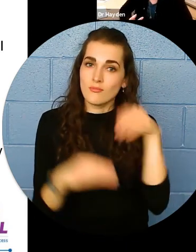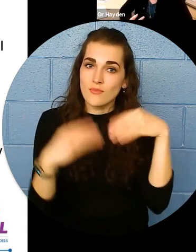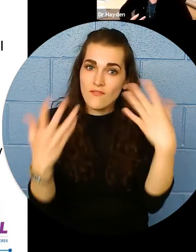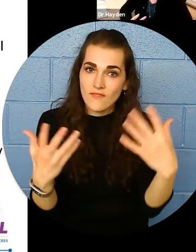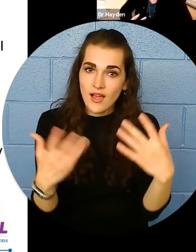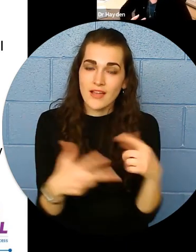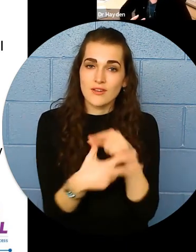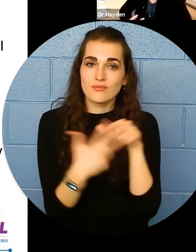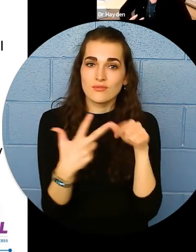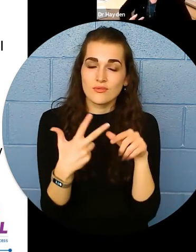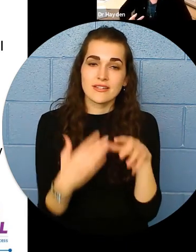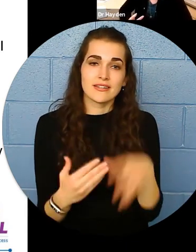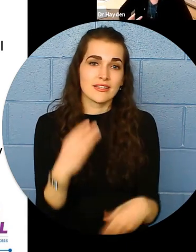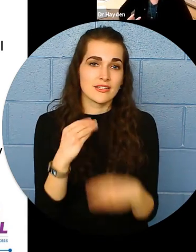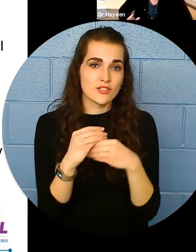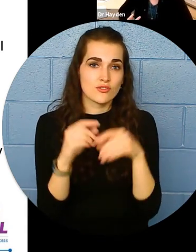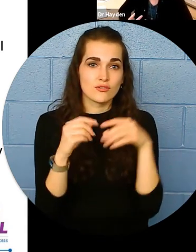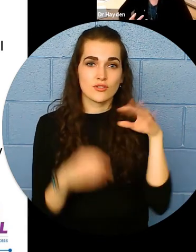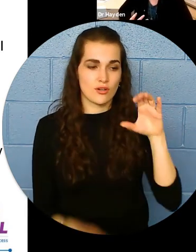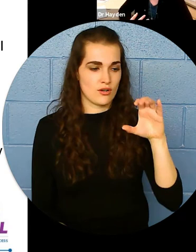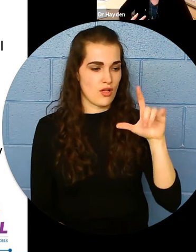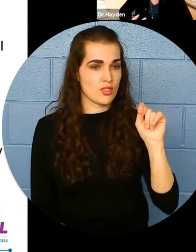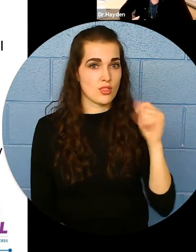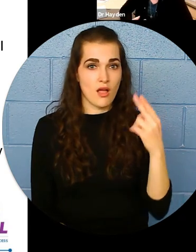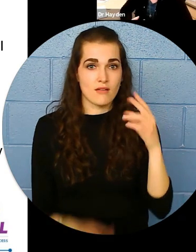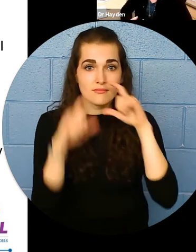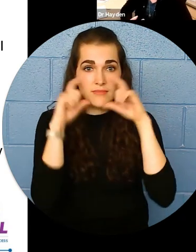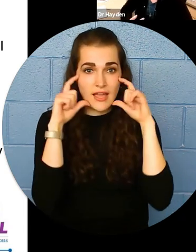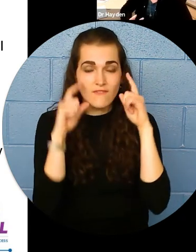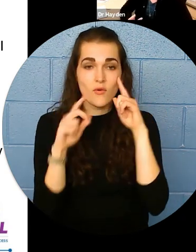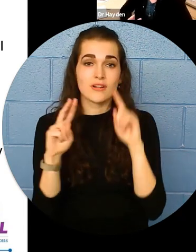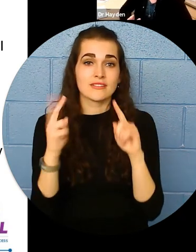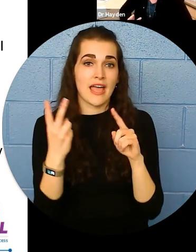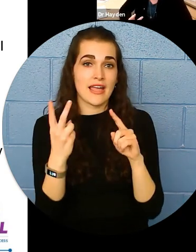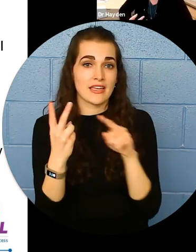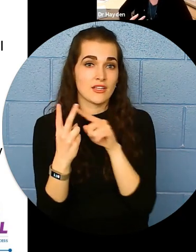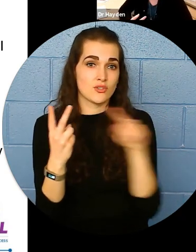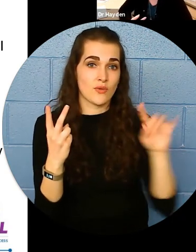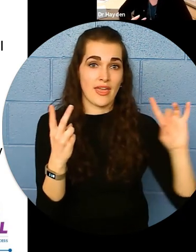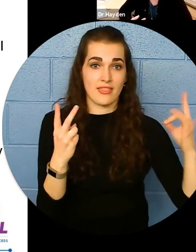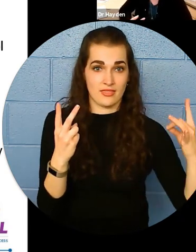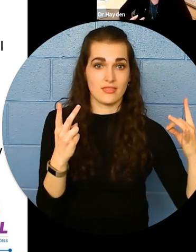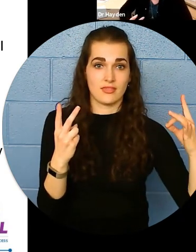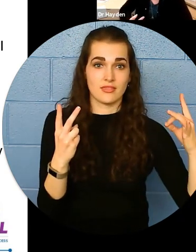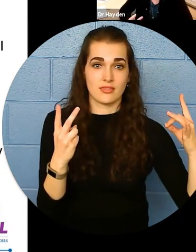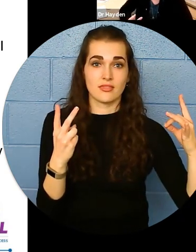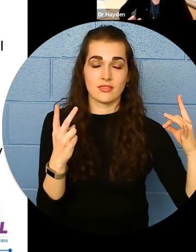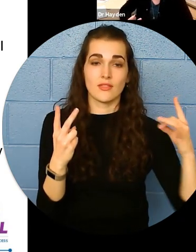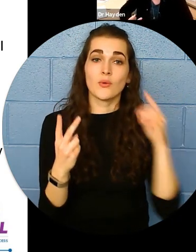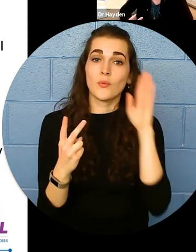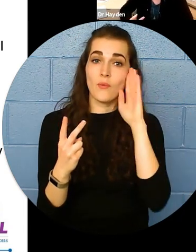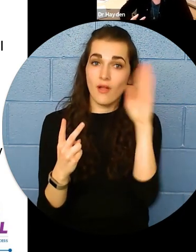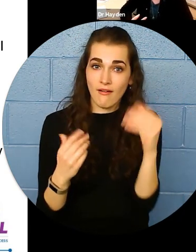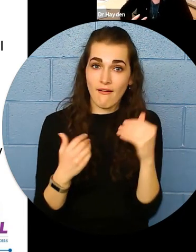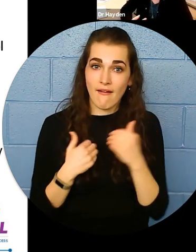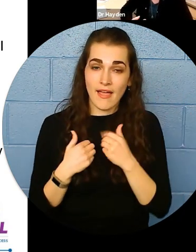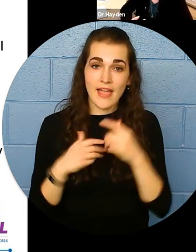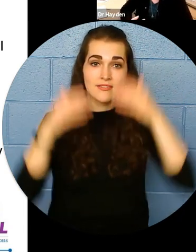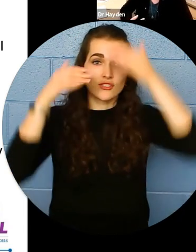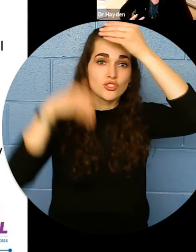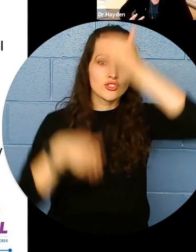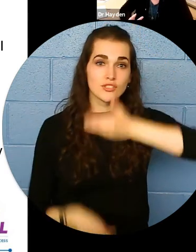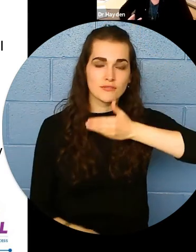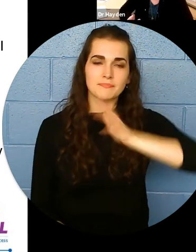providing additional face masks for each of our students, 2nd grade through 8th grade. We will have a face